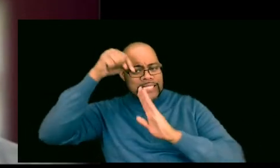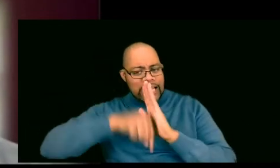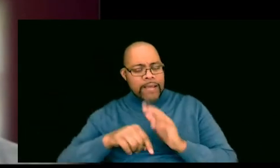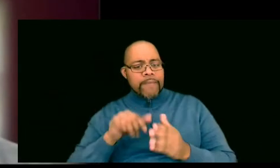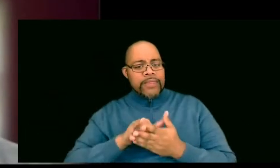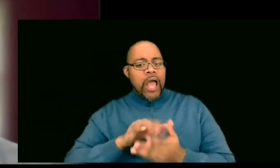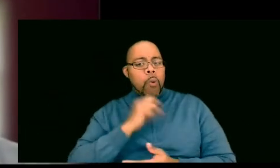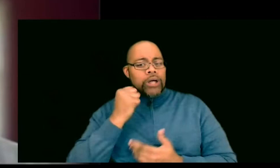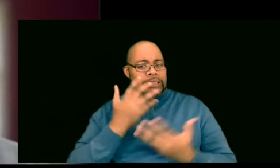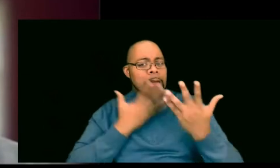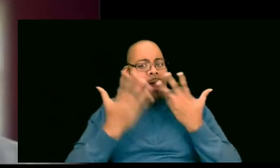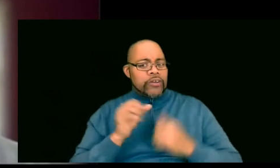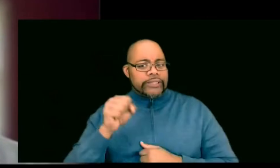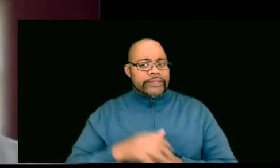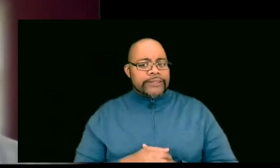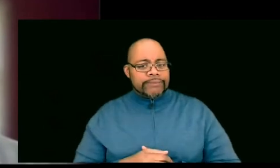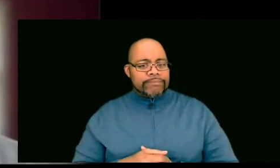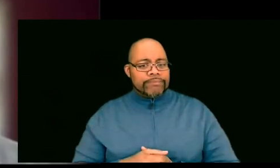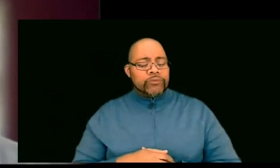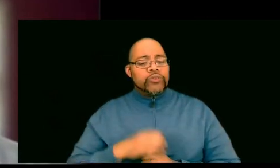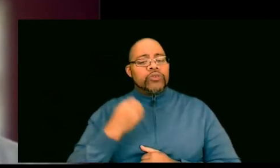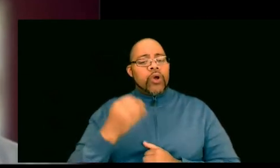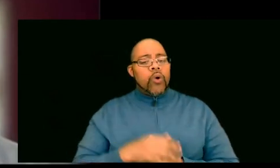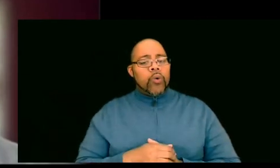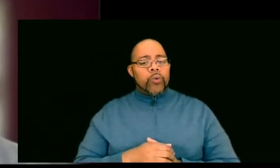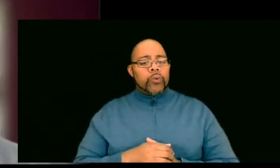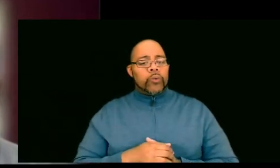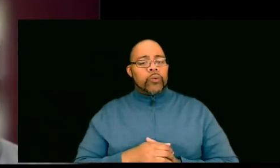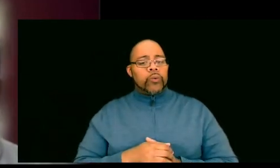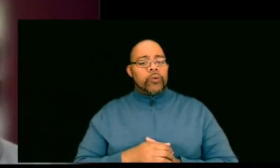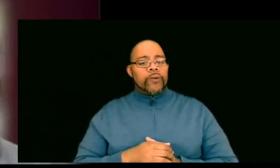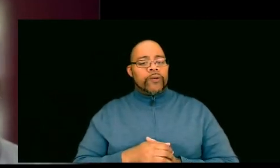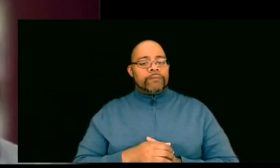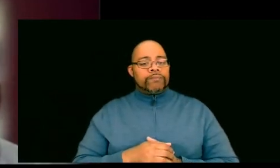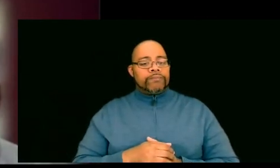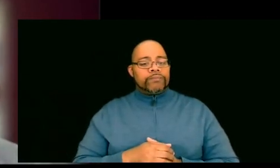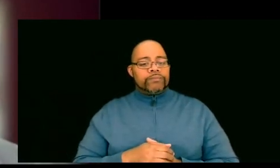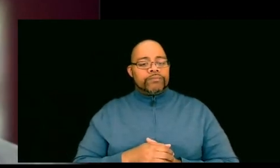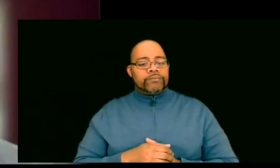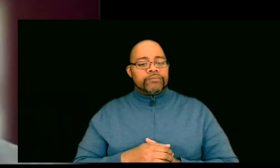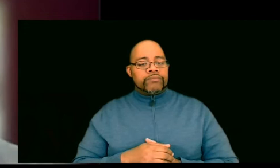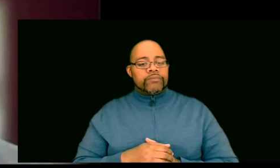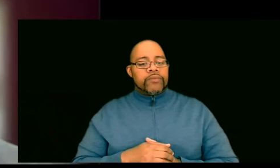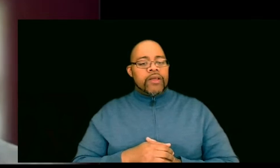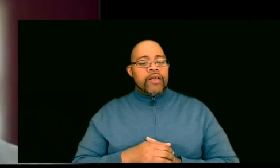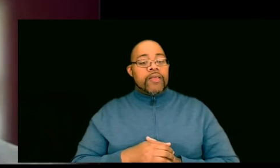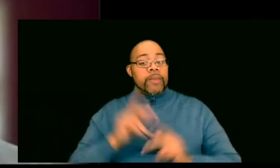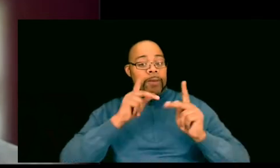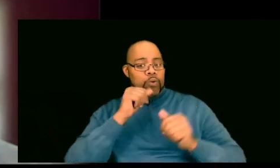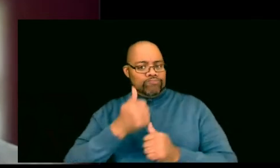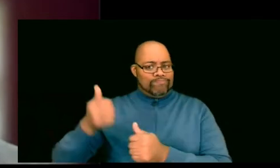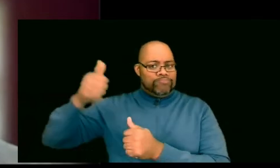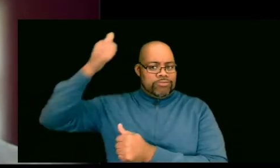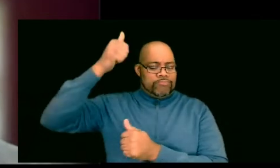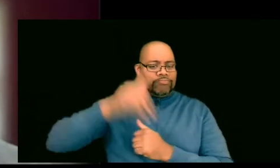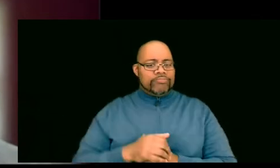deeper, it was embarrassing. And so then the powers that